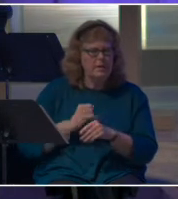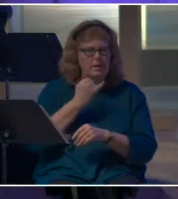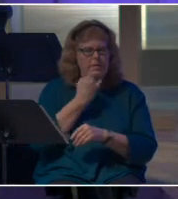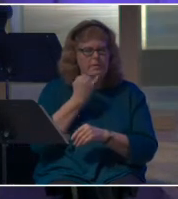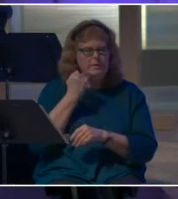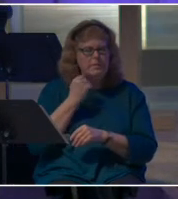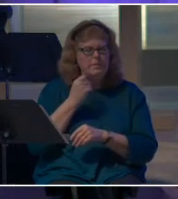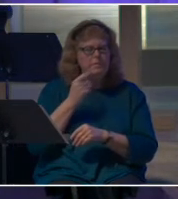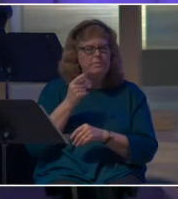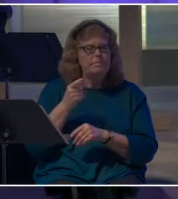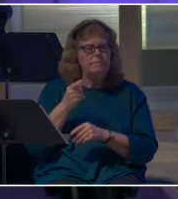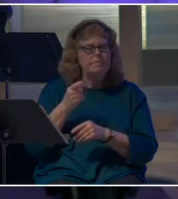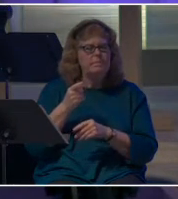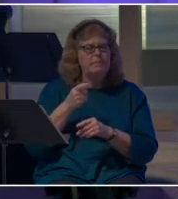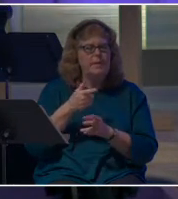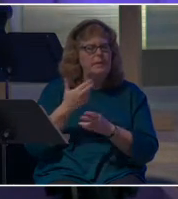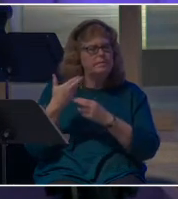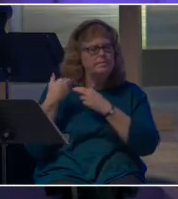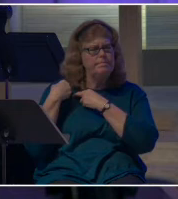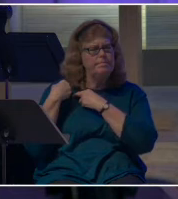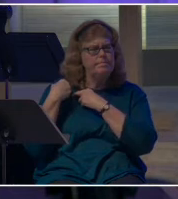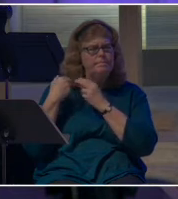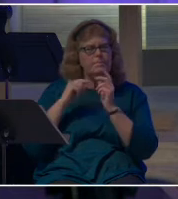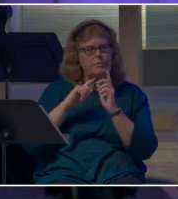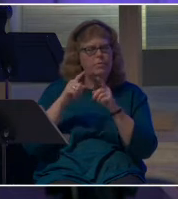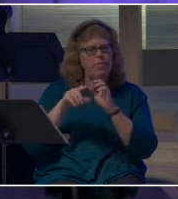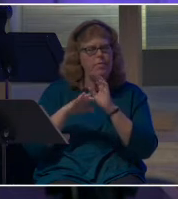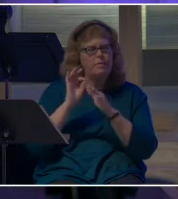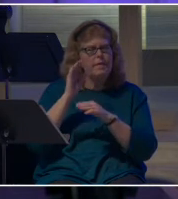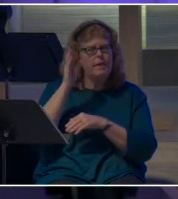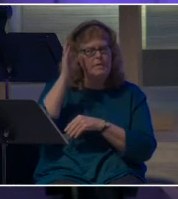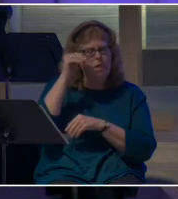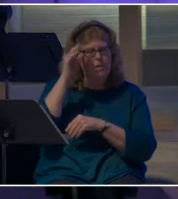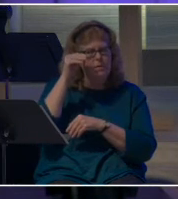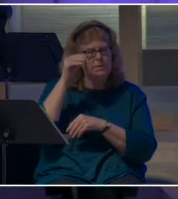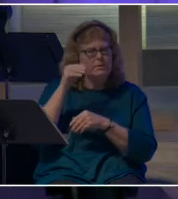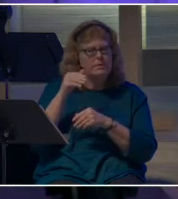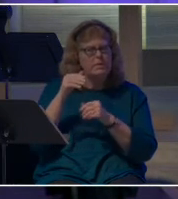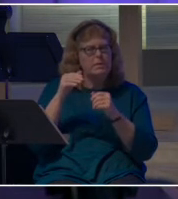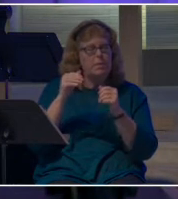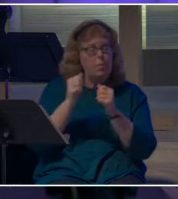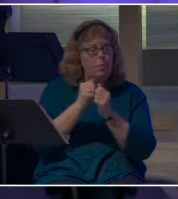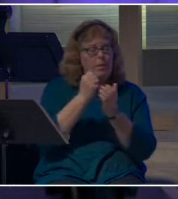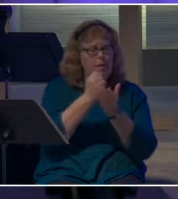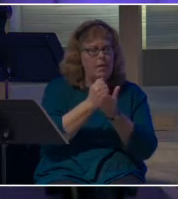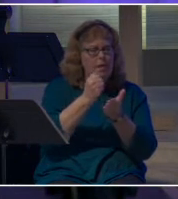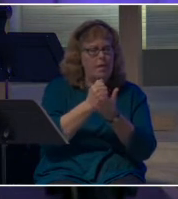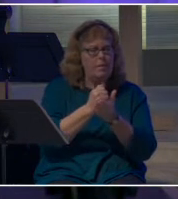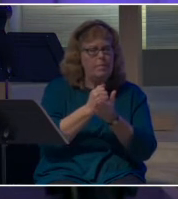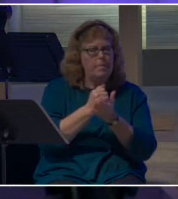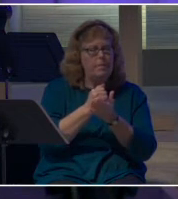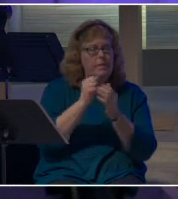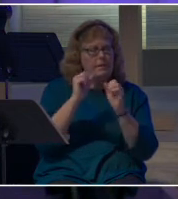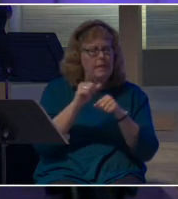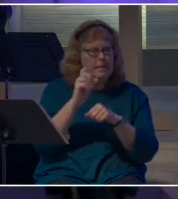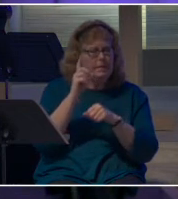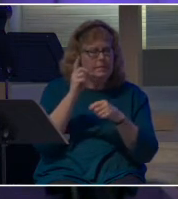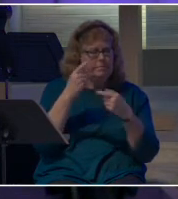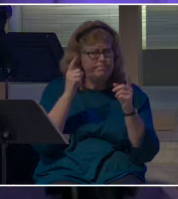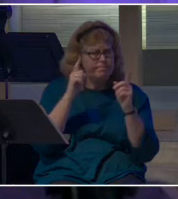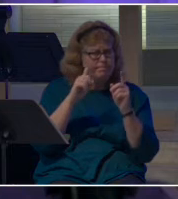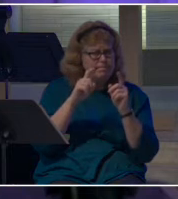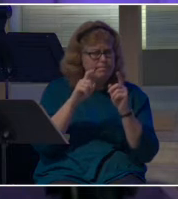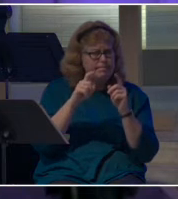been given this task to go find some donkeys with help, and can he do it?